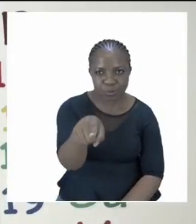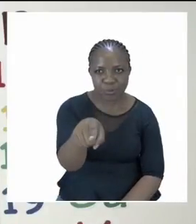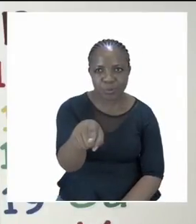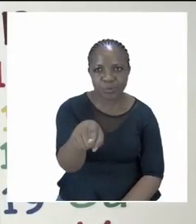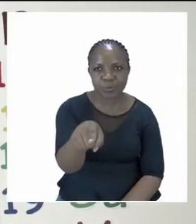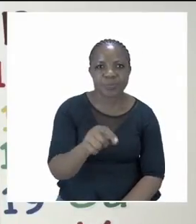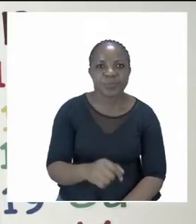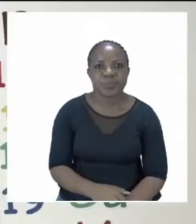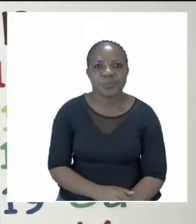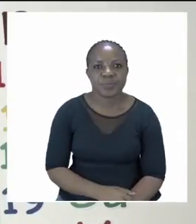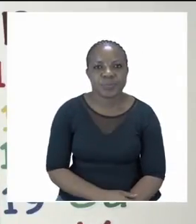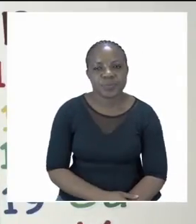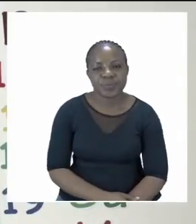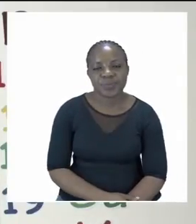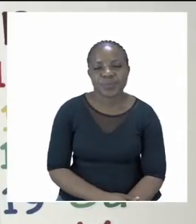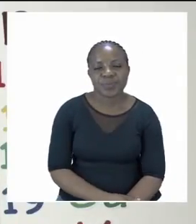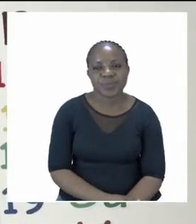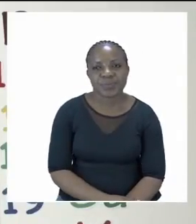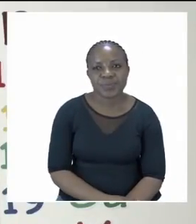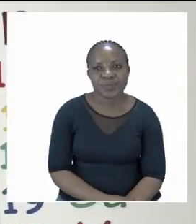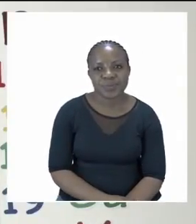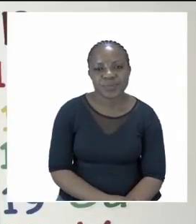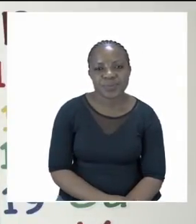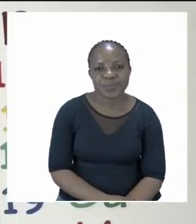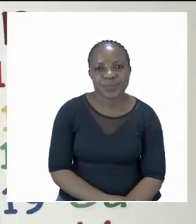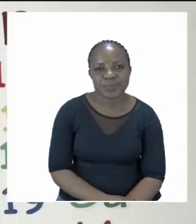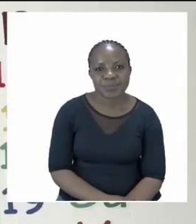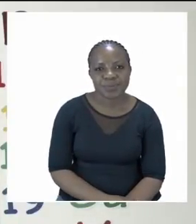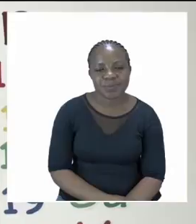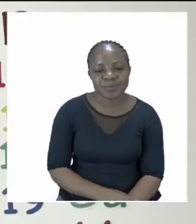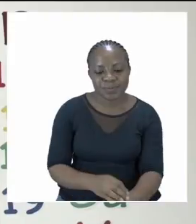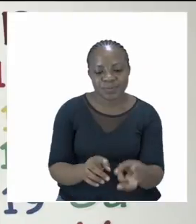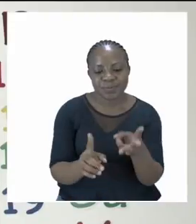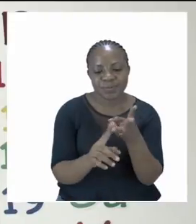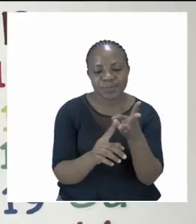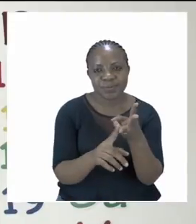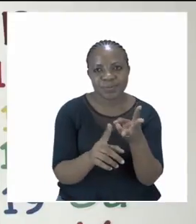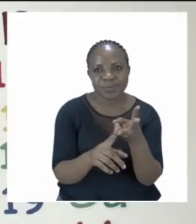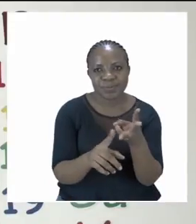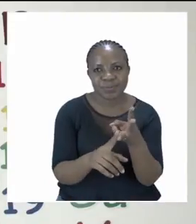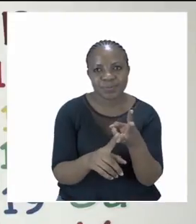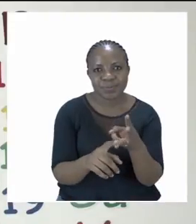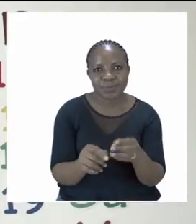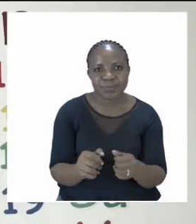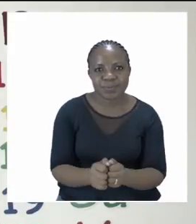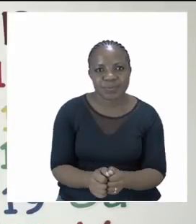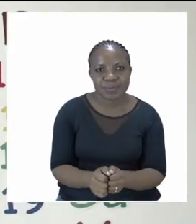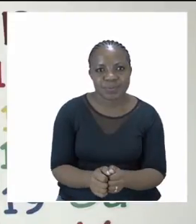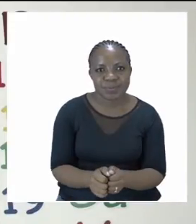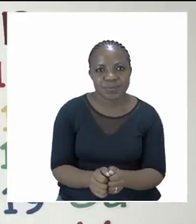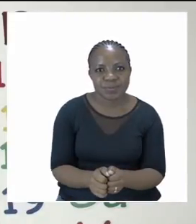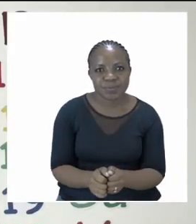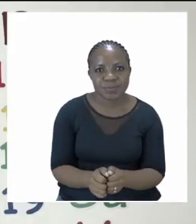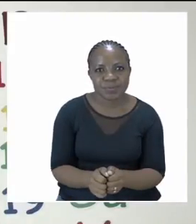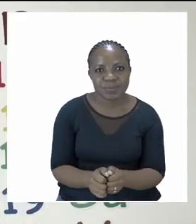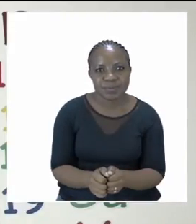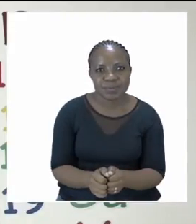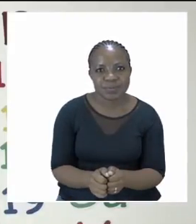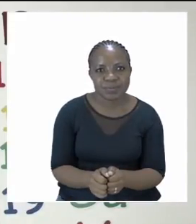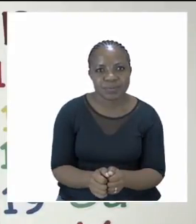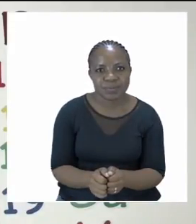You. Very good. The next pronoun is when you and I